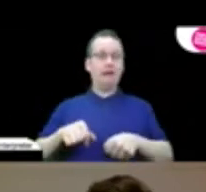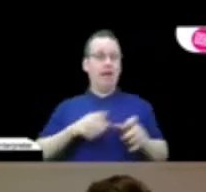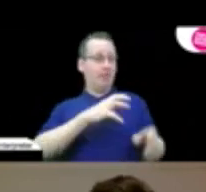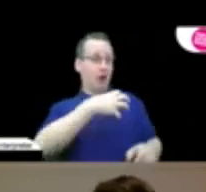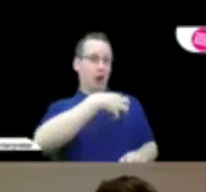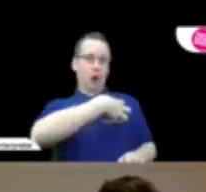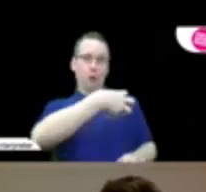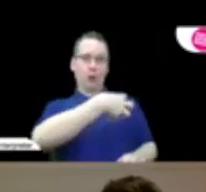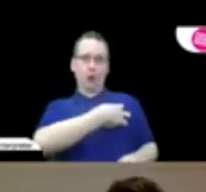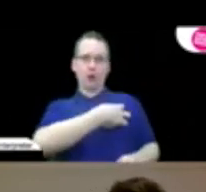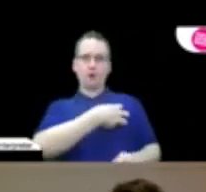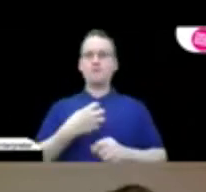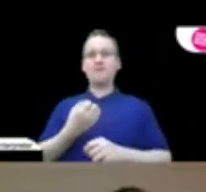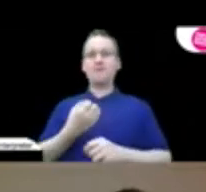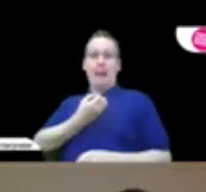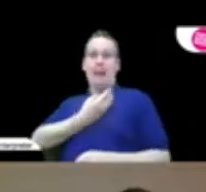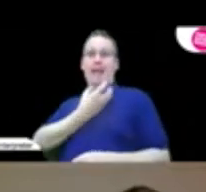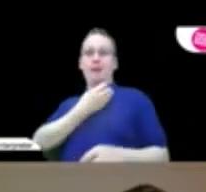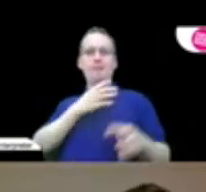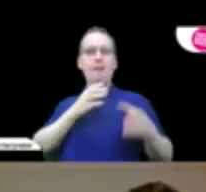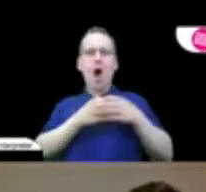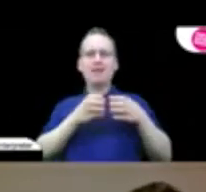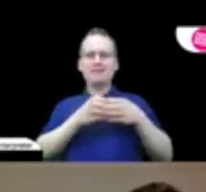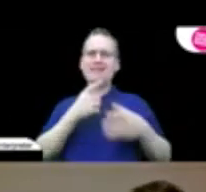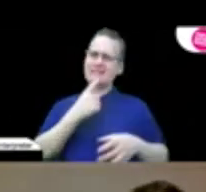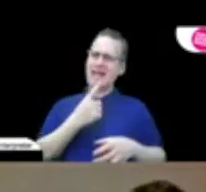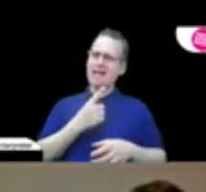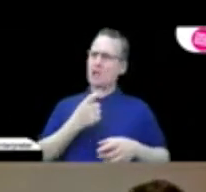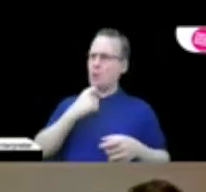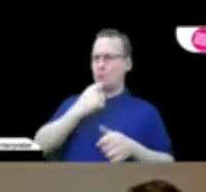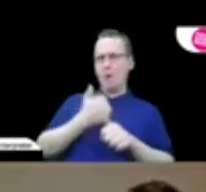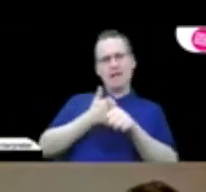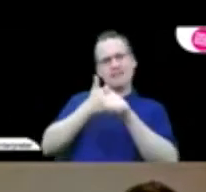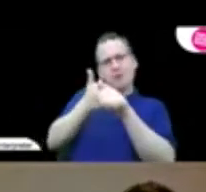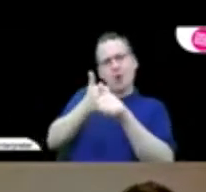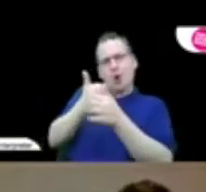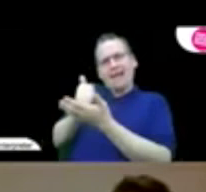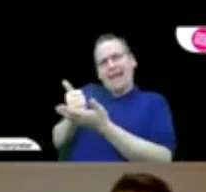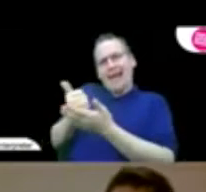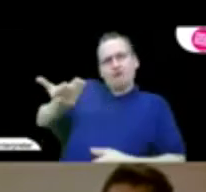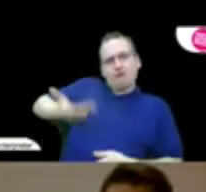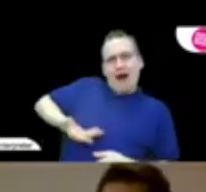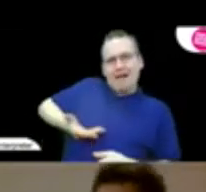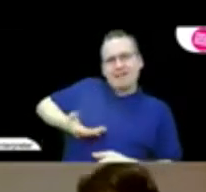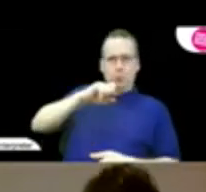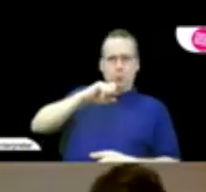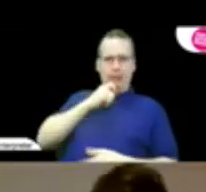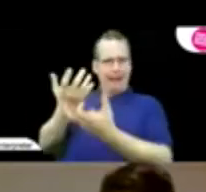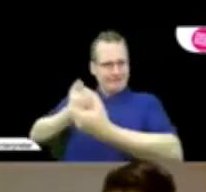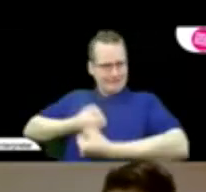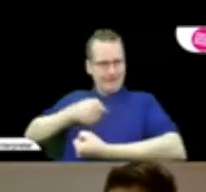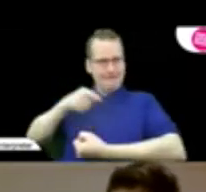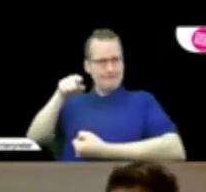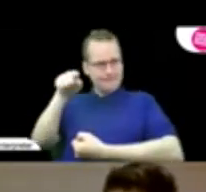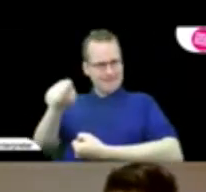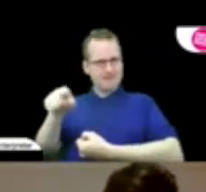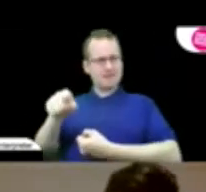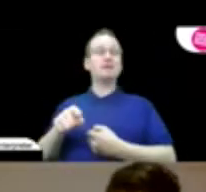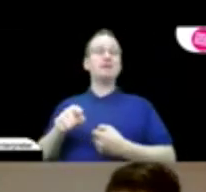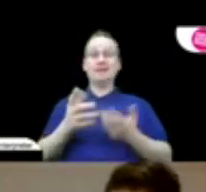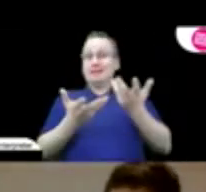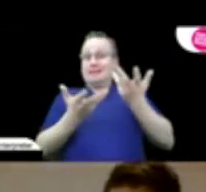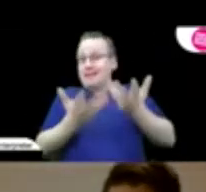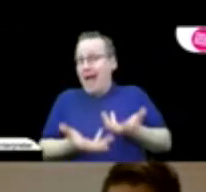and then the Labour Party opted to support gay rights. And